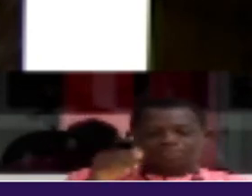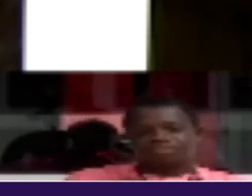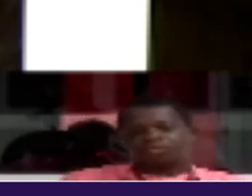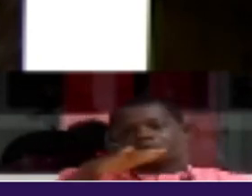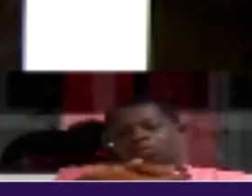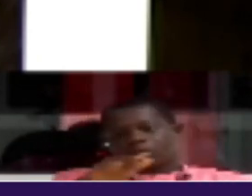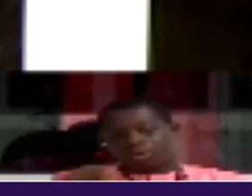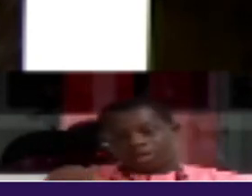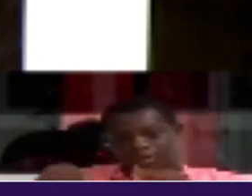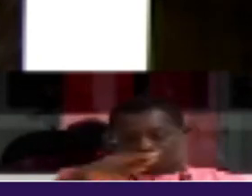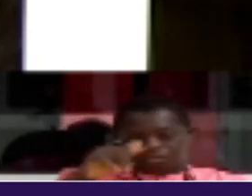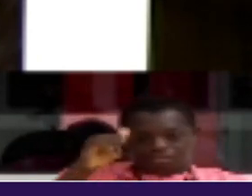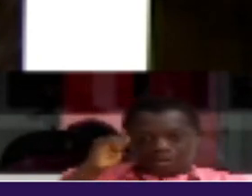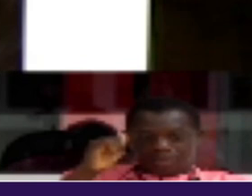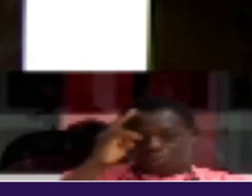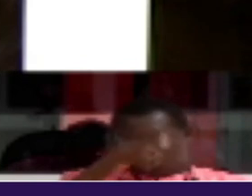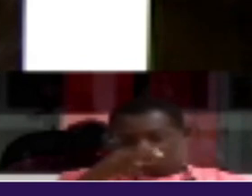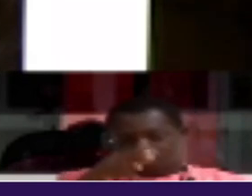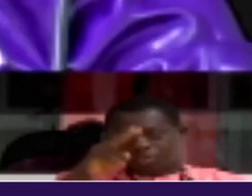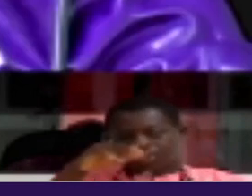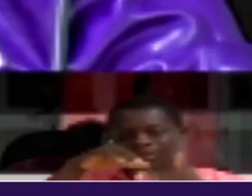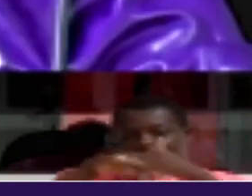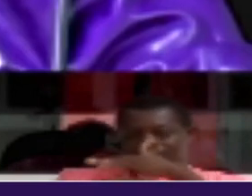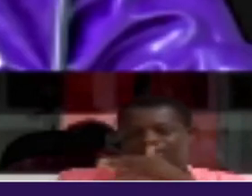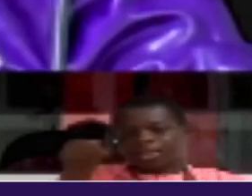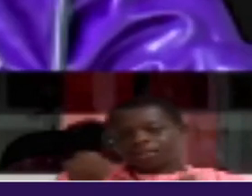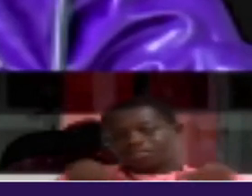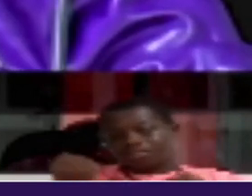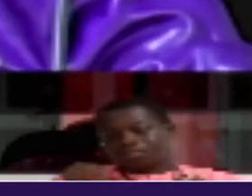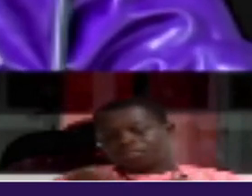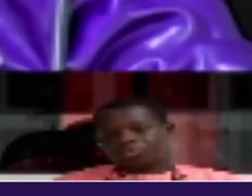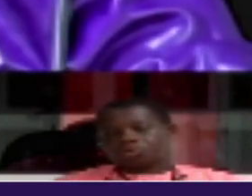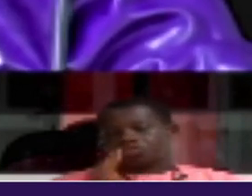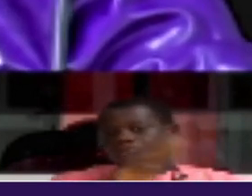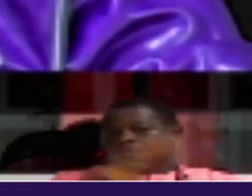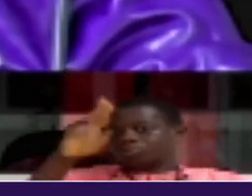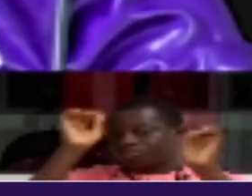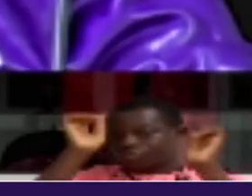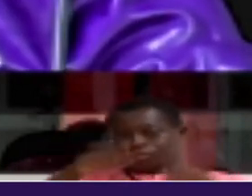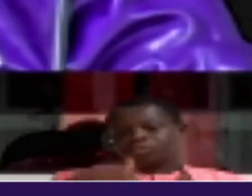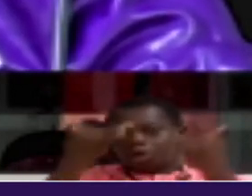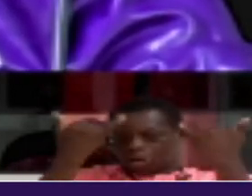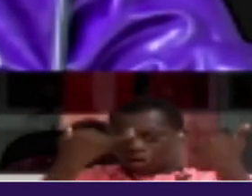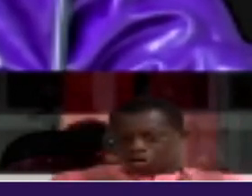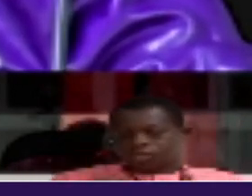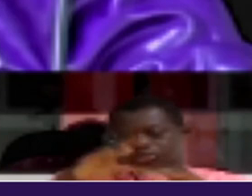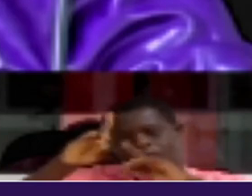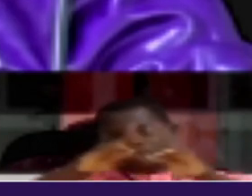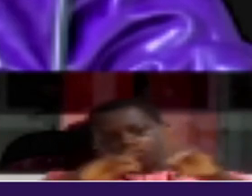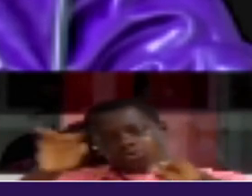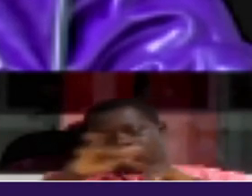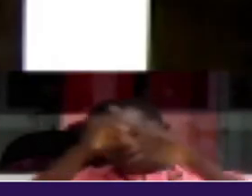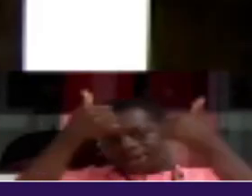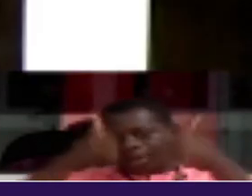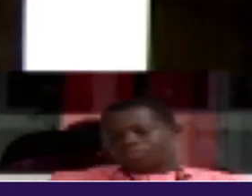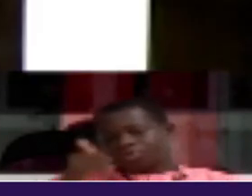On our return, I was inside the cabin. So you would not have missed the discussions that were taking place?